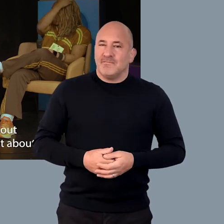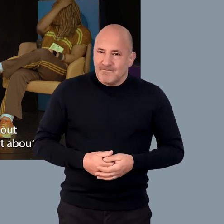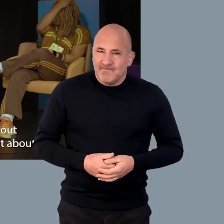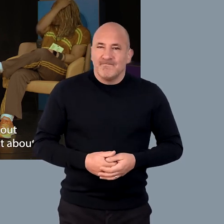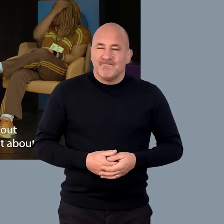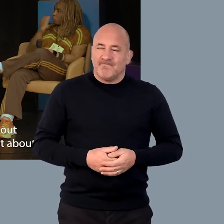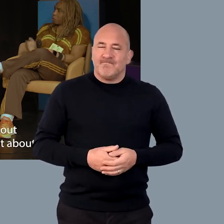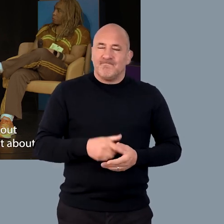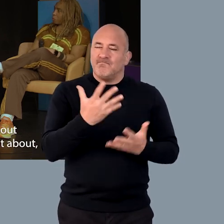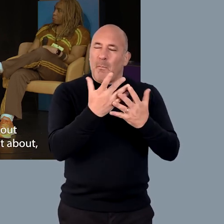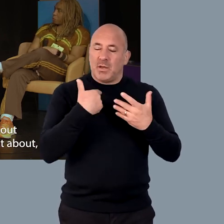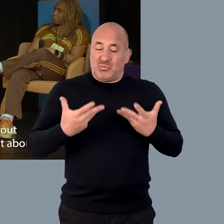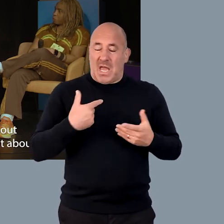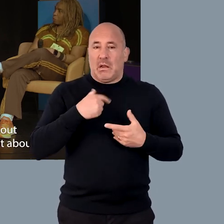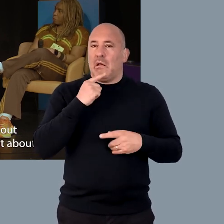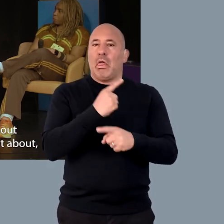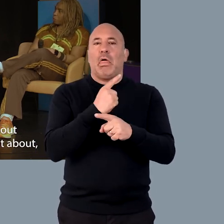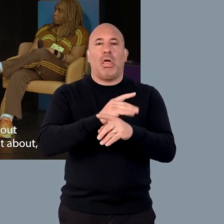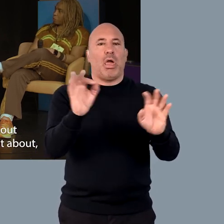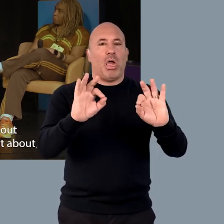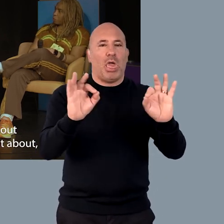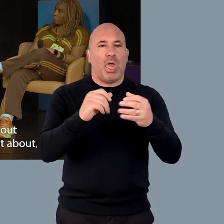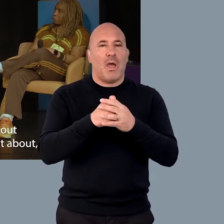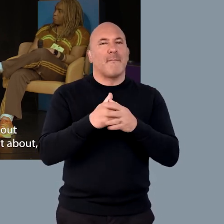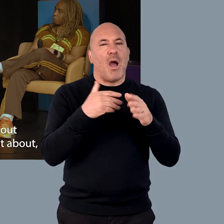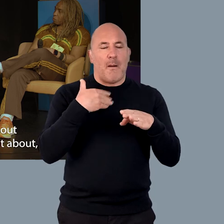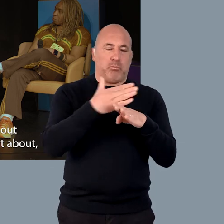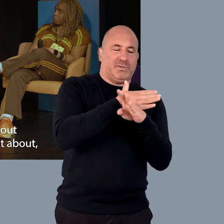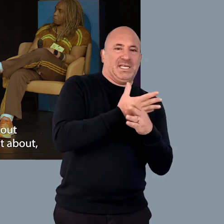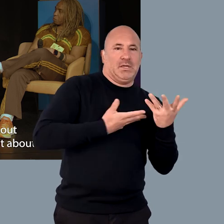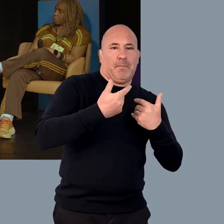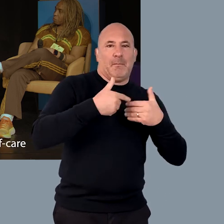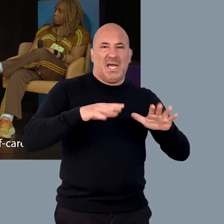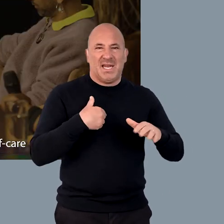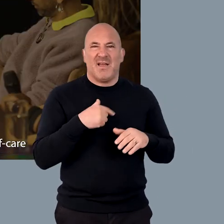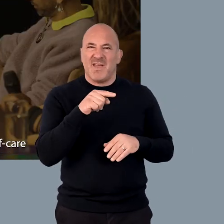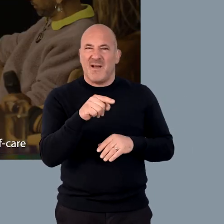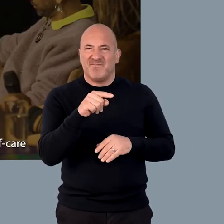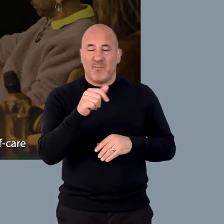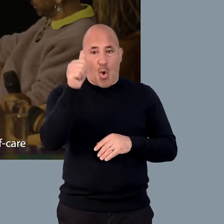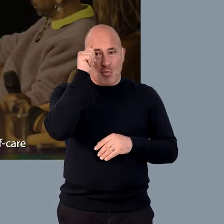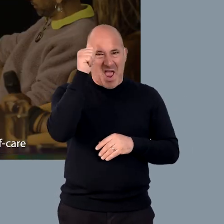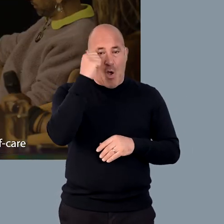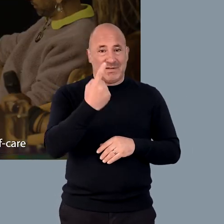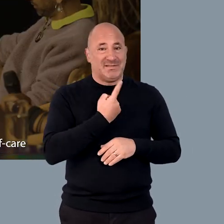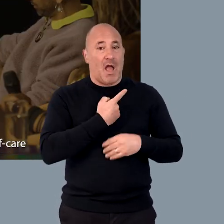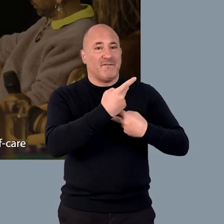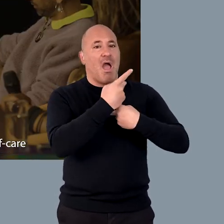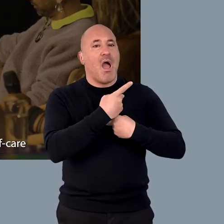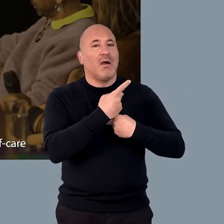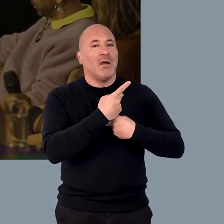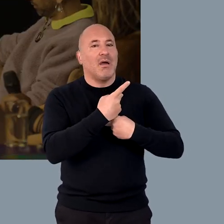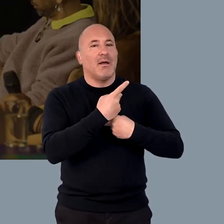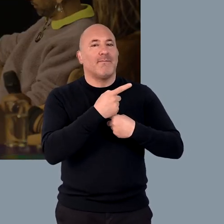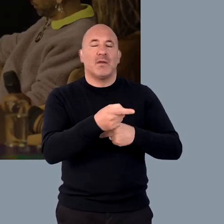something that we Didn't speak about necessarily today, but we spoke in our pre-chat about was that kind of the also being aware of the